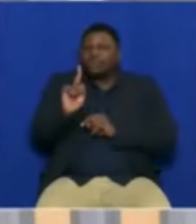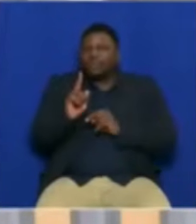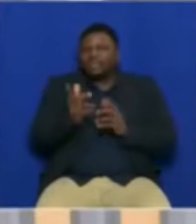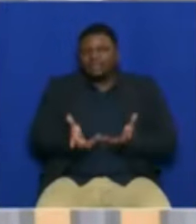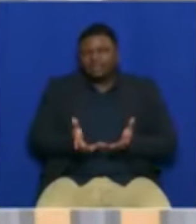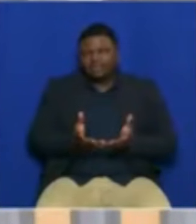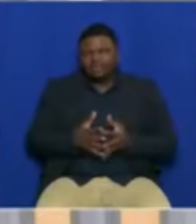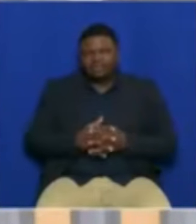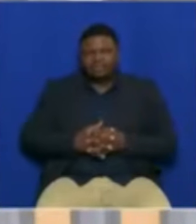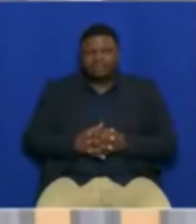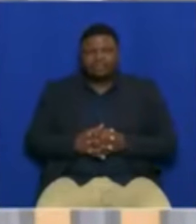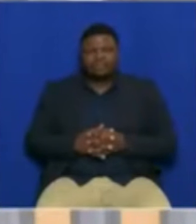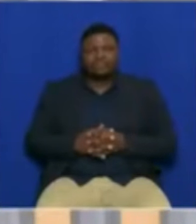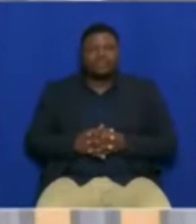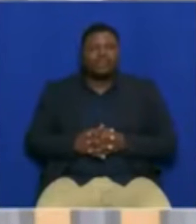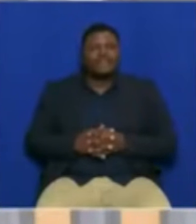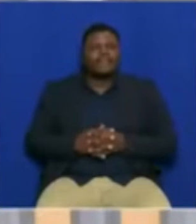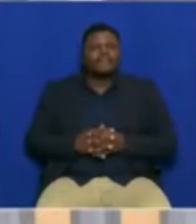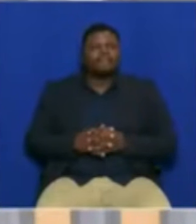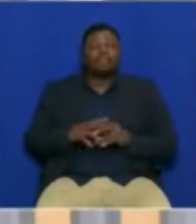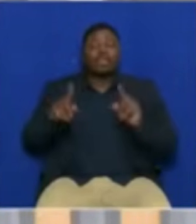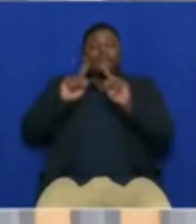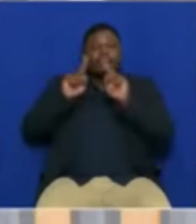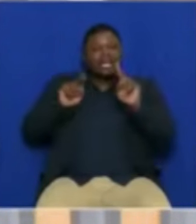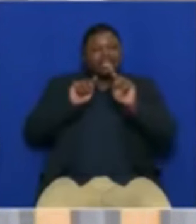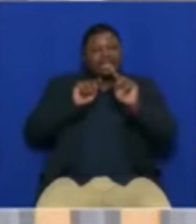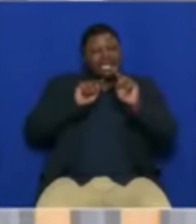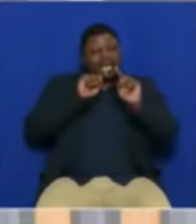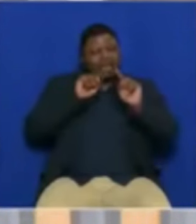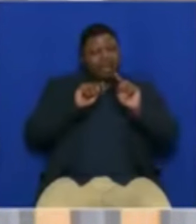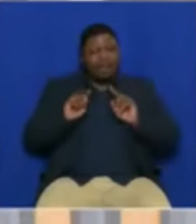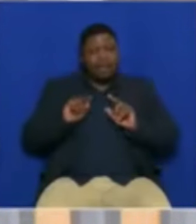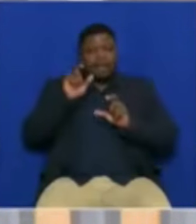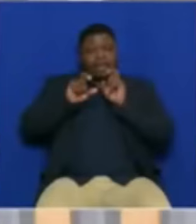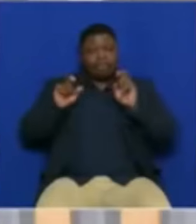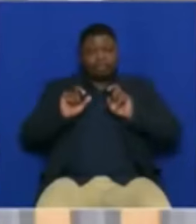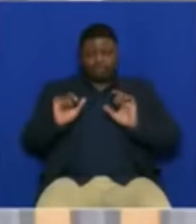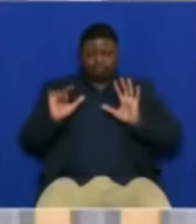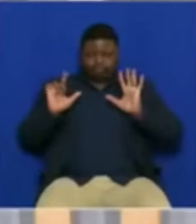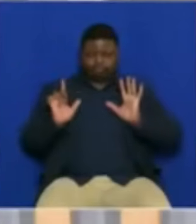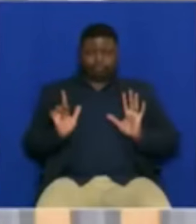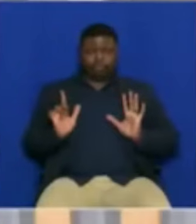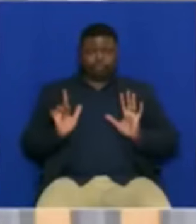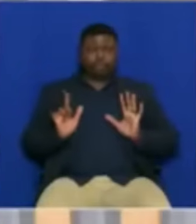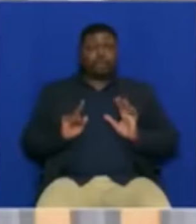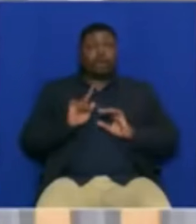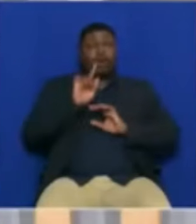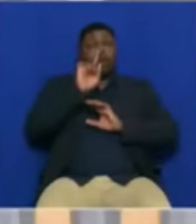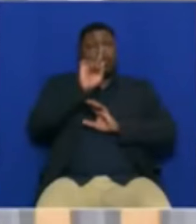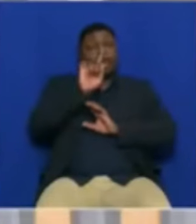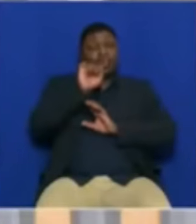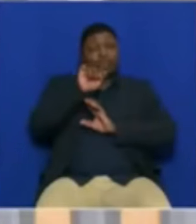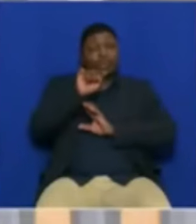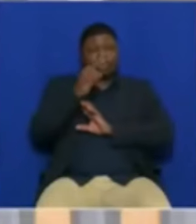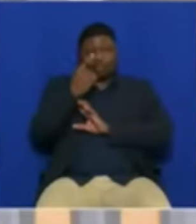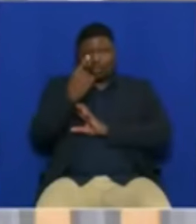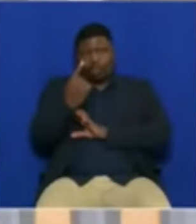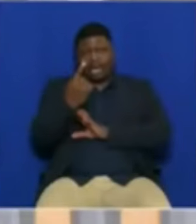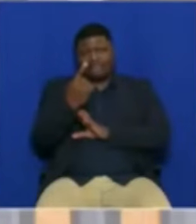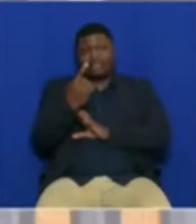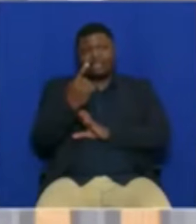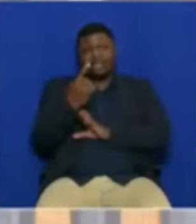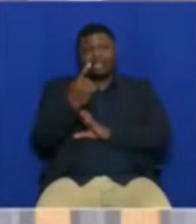are the allegations about these people that are listed from 1.1 up to 1.7 that